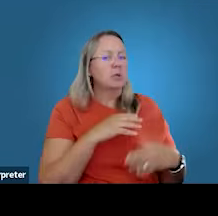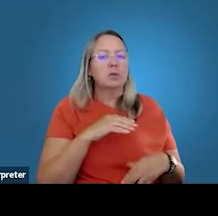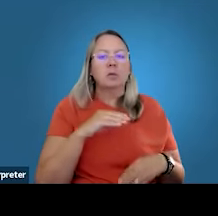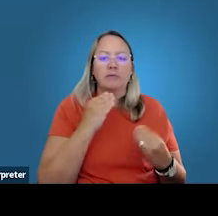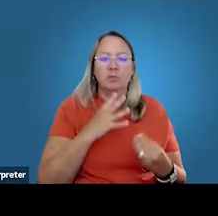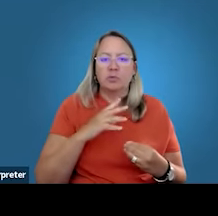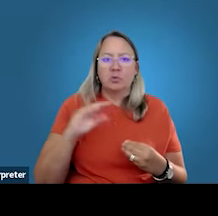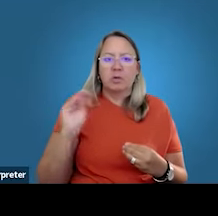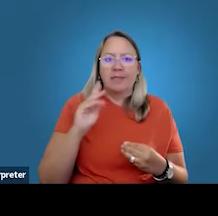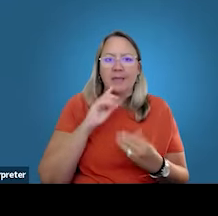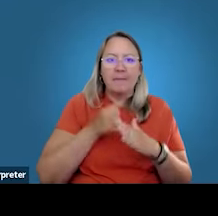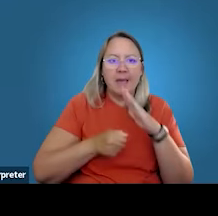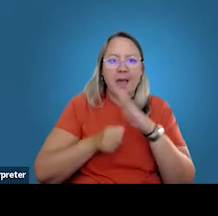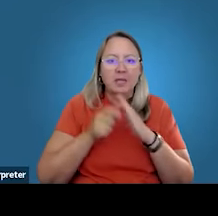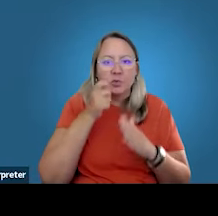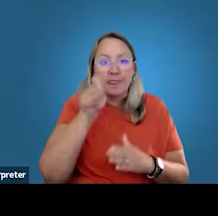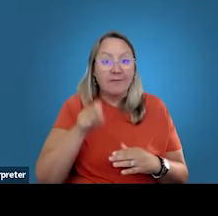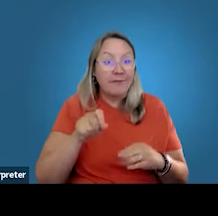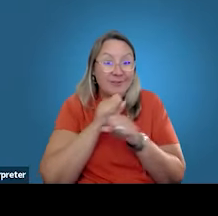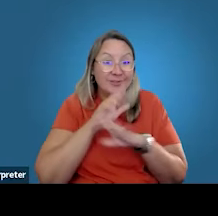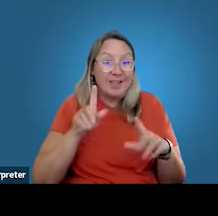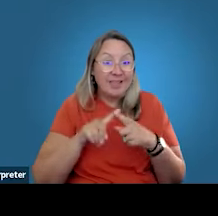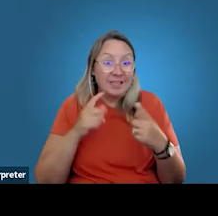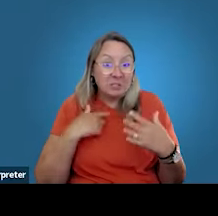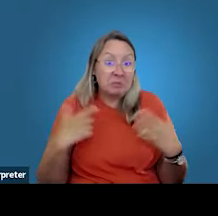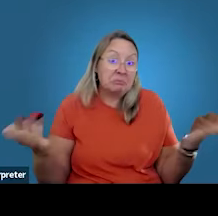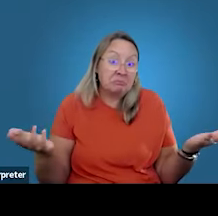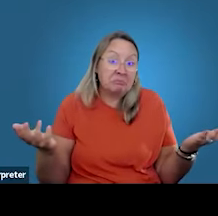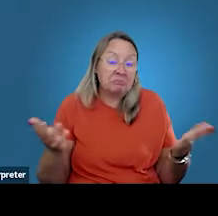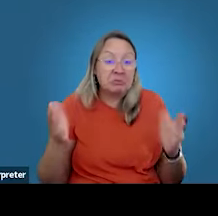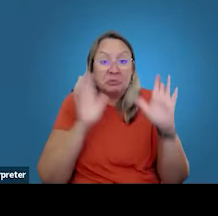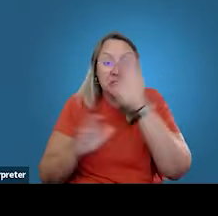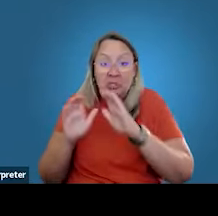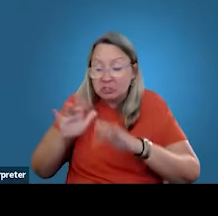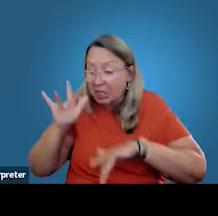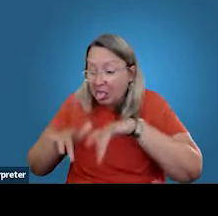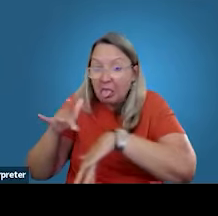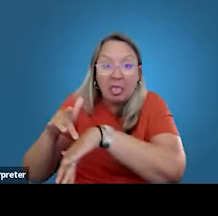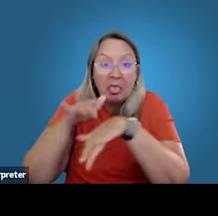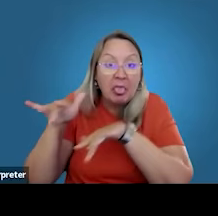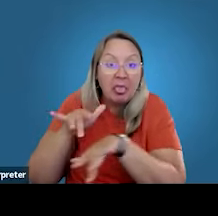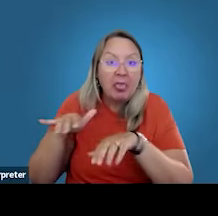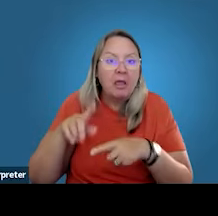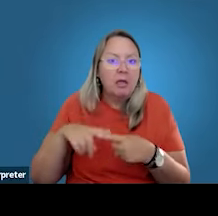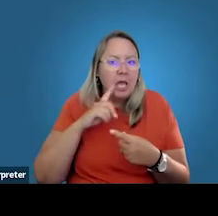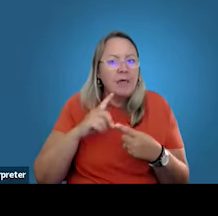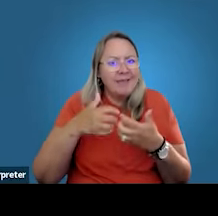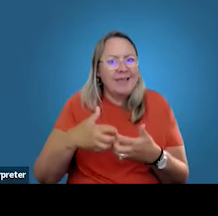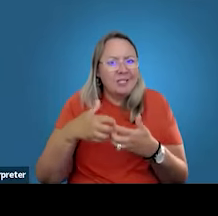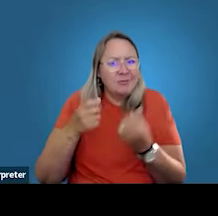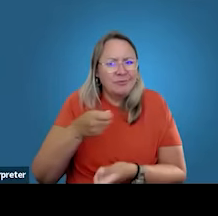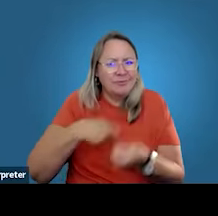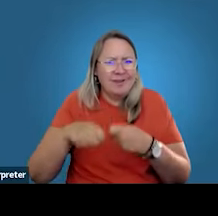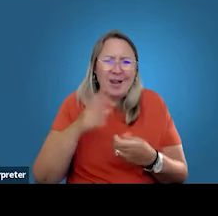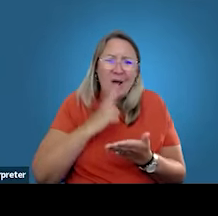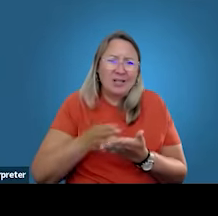nothing can be concealed, so therefore, there is nothing to search and seize. And we remove the engine because, honestly, why